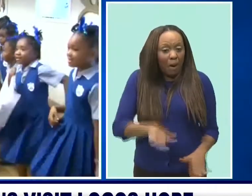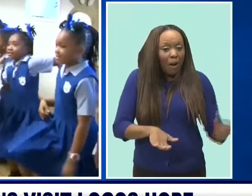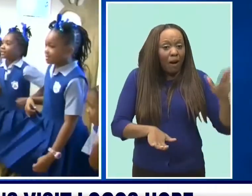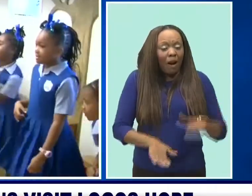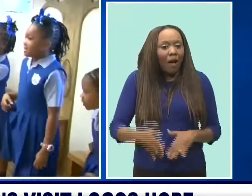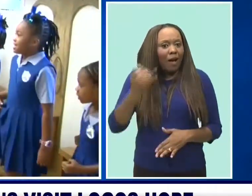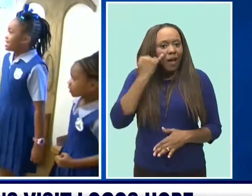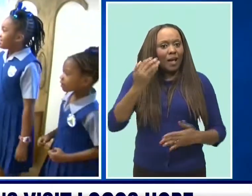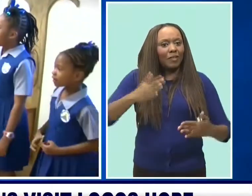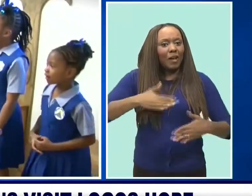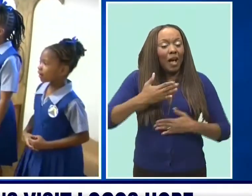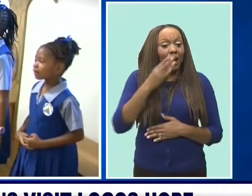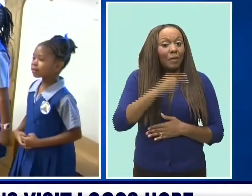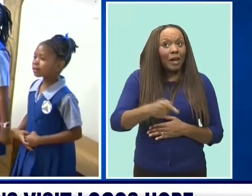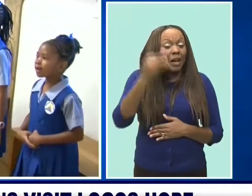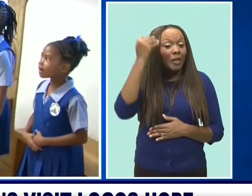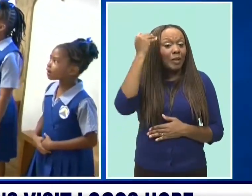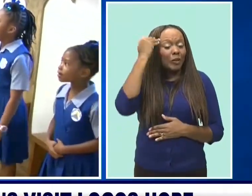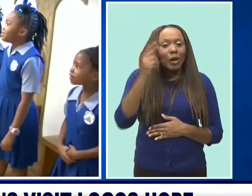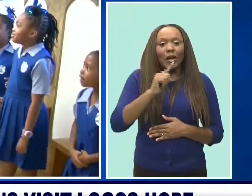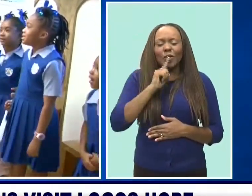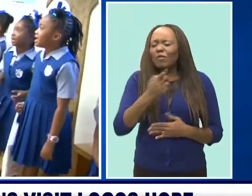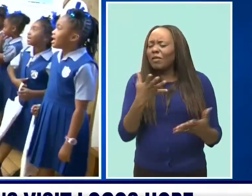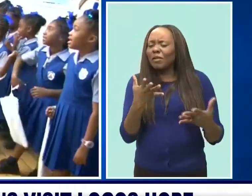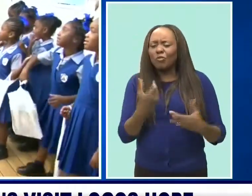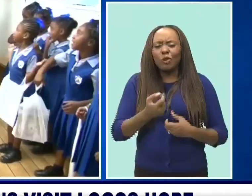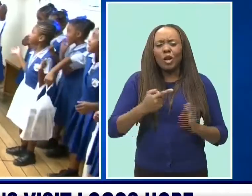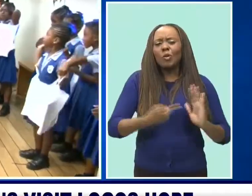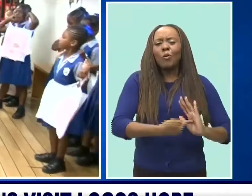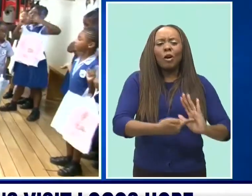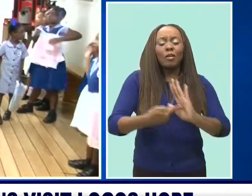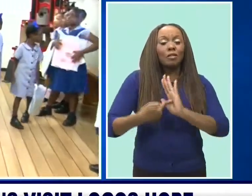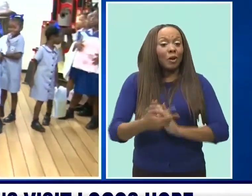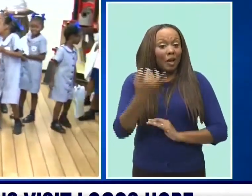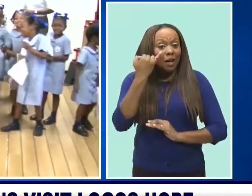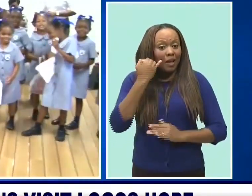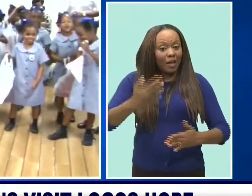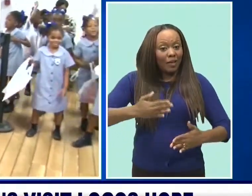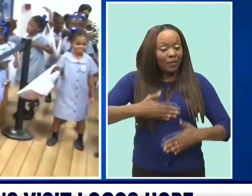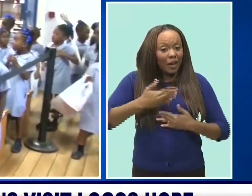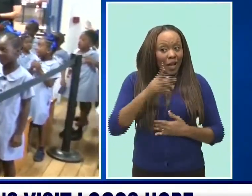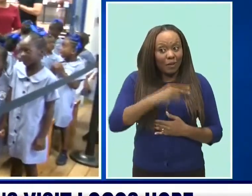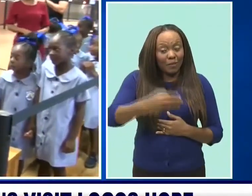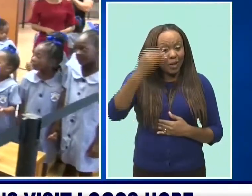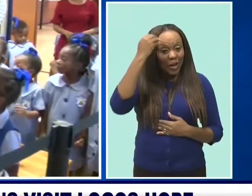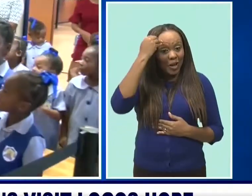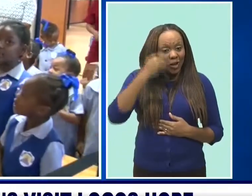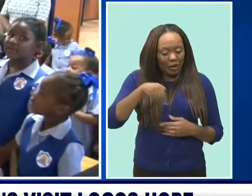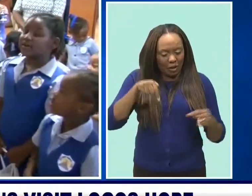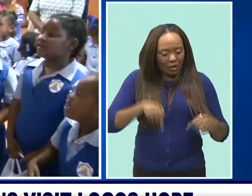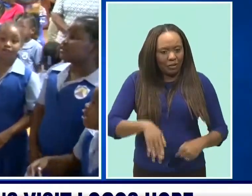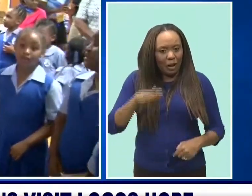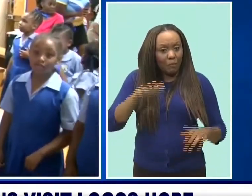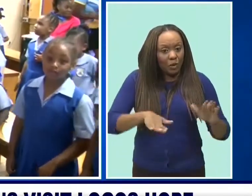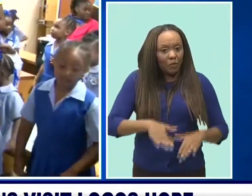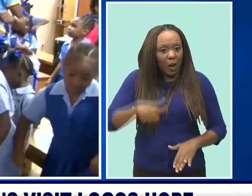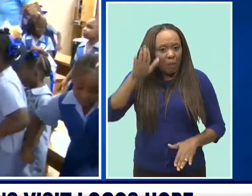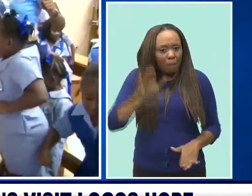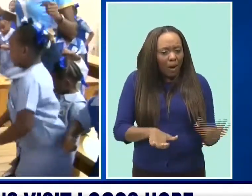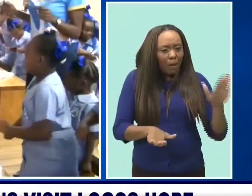feet. If you're happy and you know it and you really want to show it. If you're happy and you know